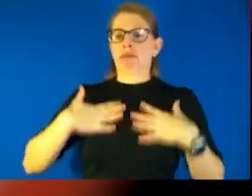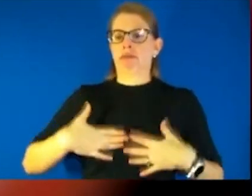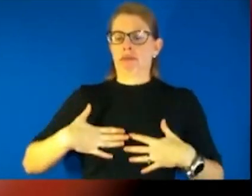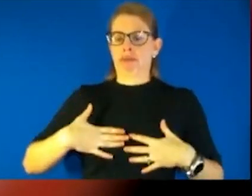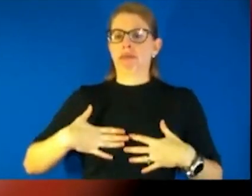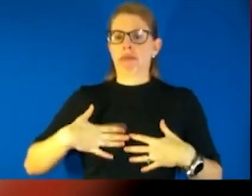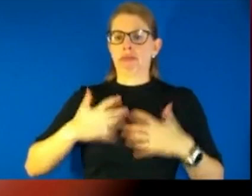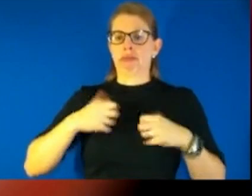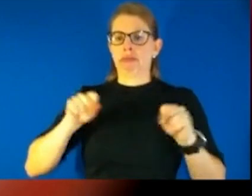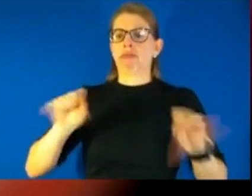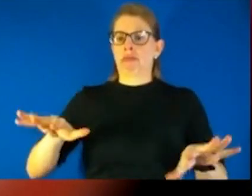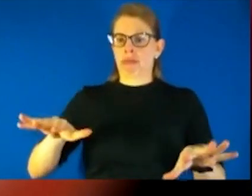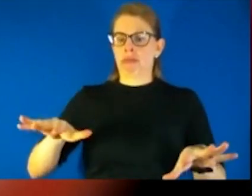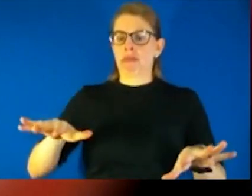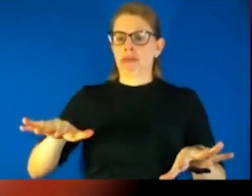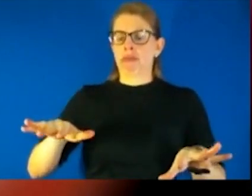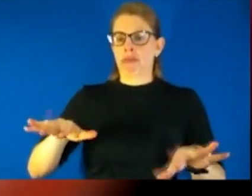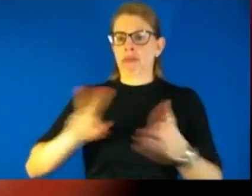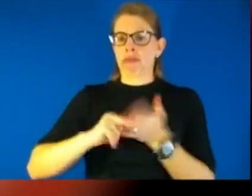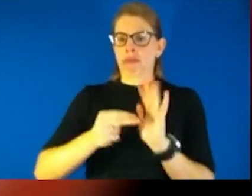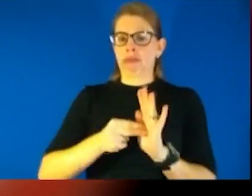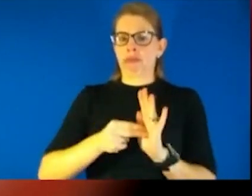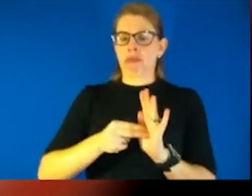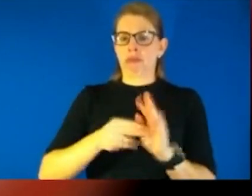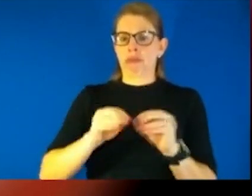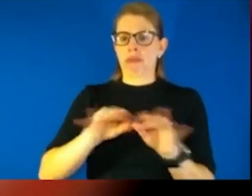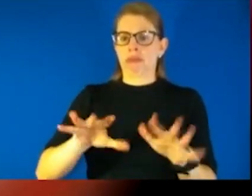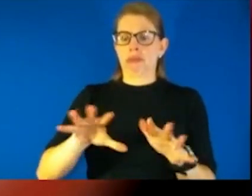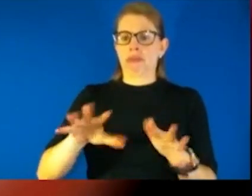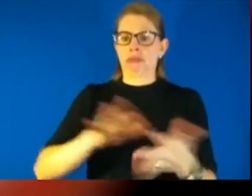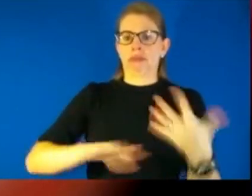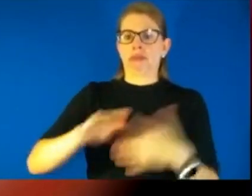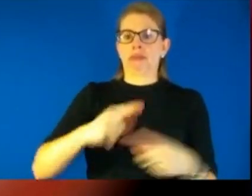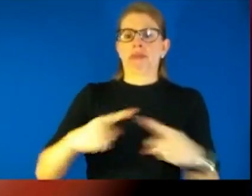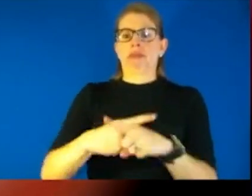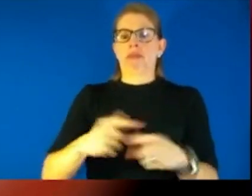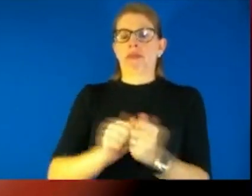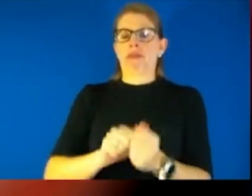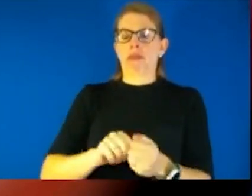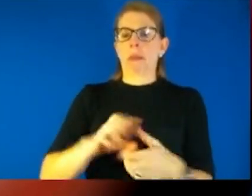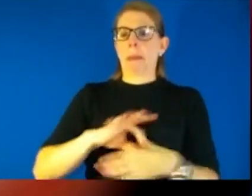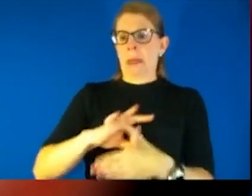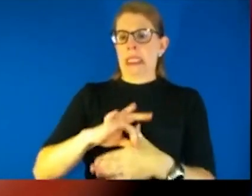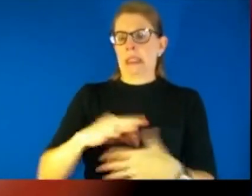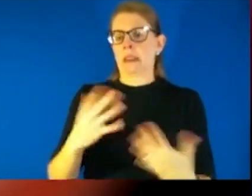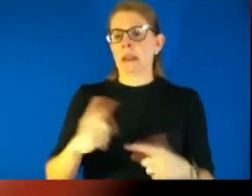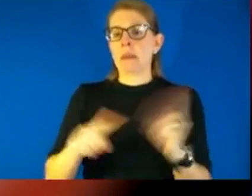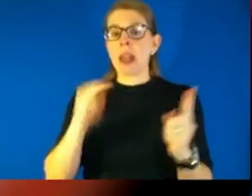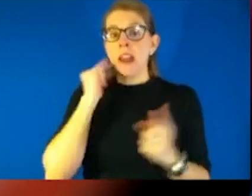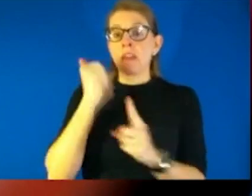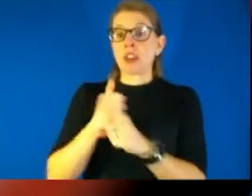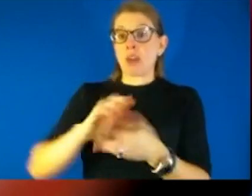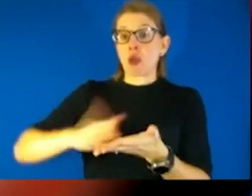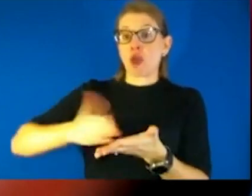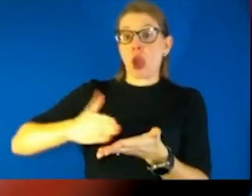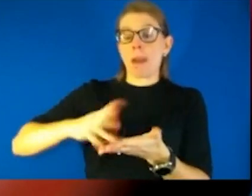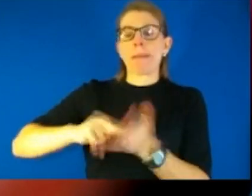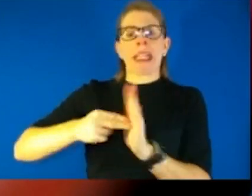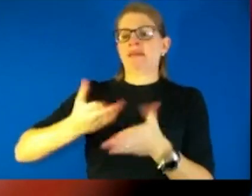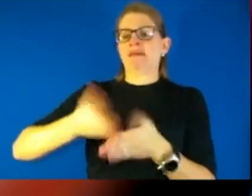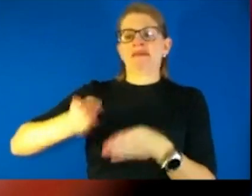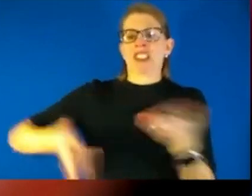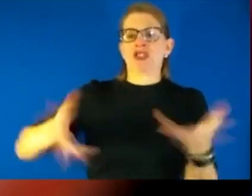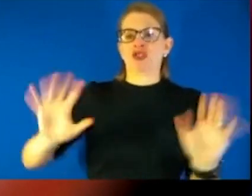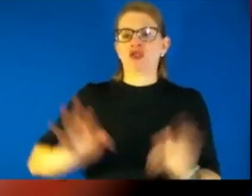cross-contaminate it with meat, there could be a contamination. But if you cook it, it's done. So